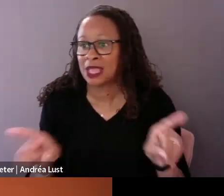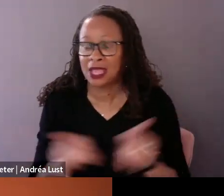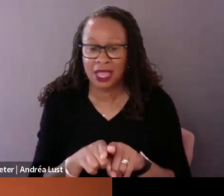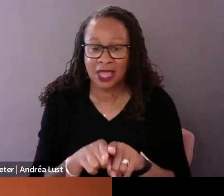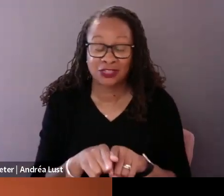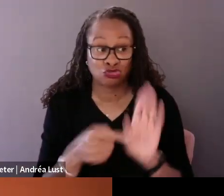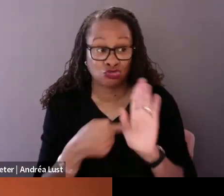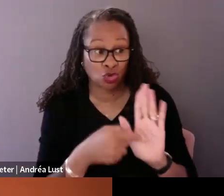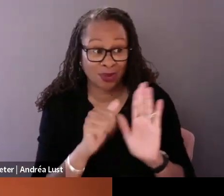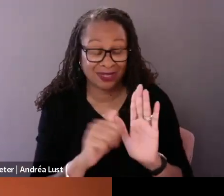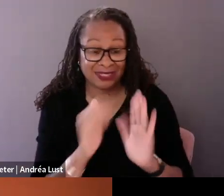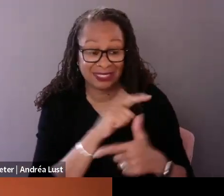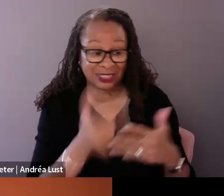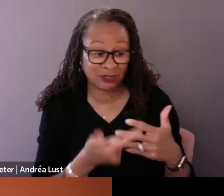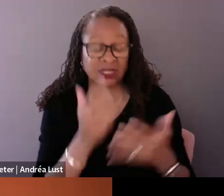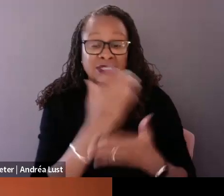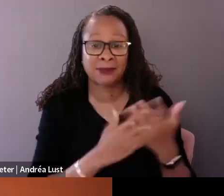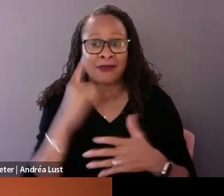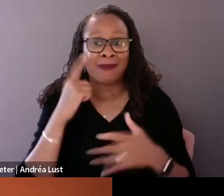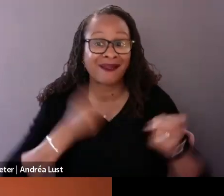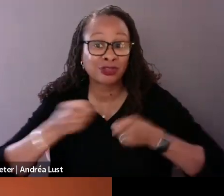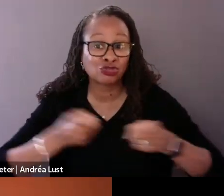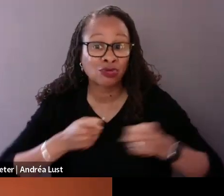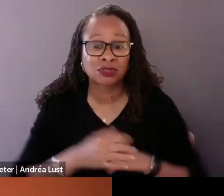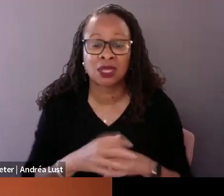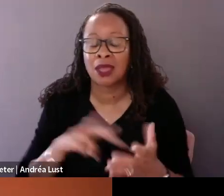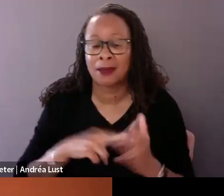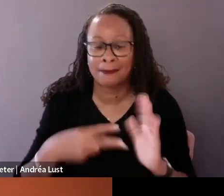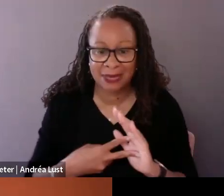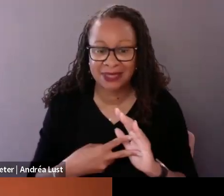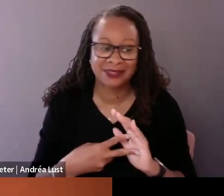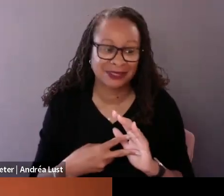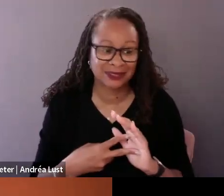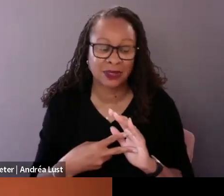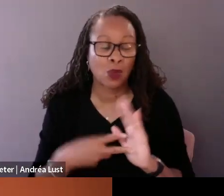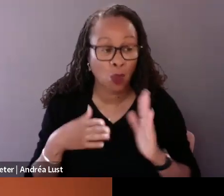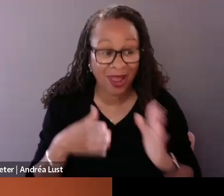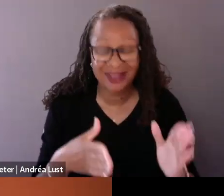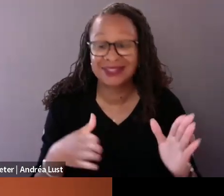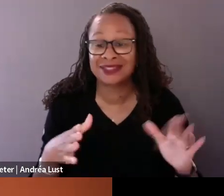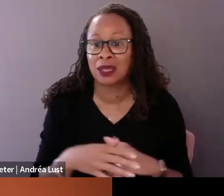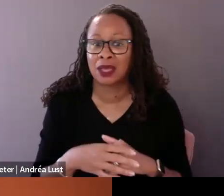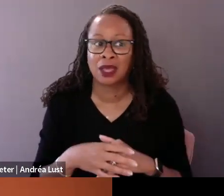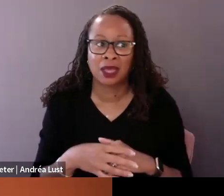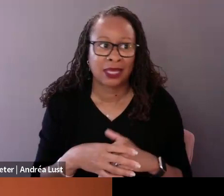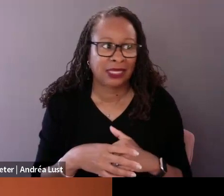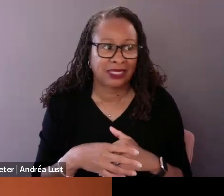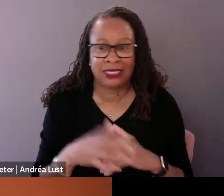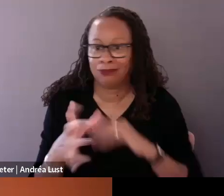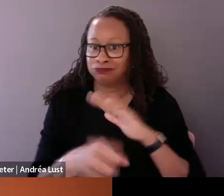the series, of some of the mind control means and measures that he deployed, including sleep